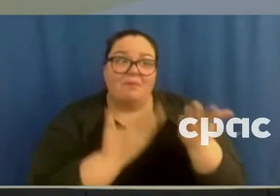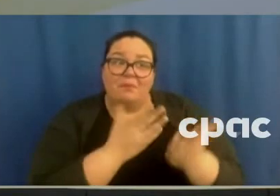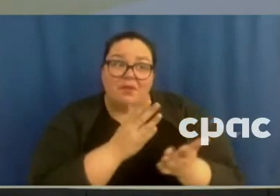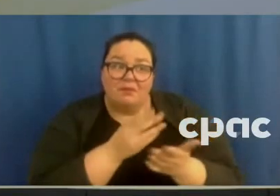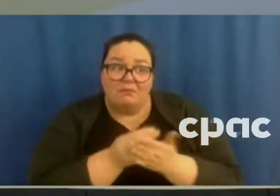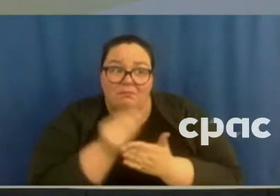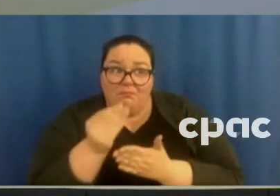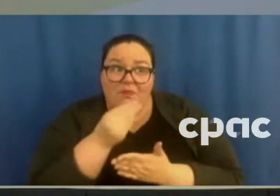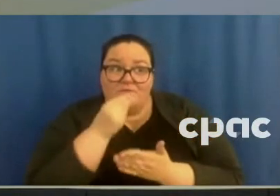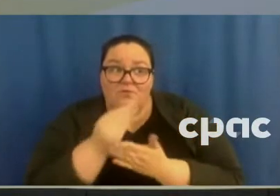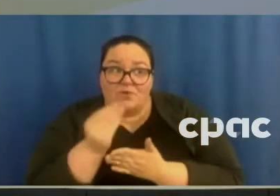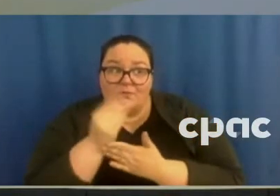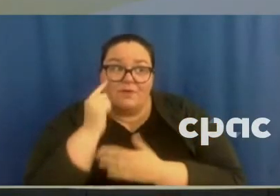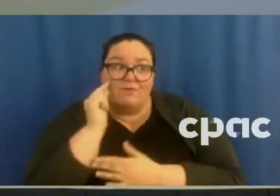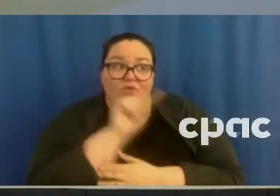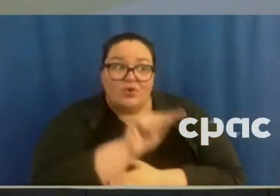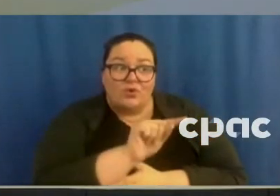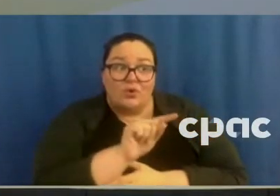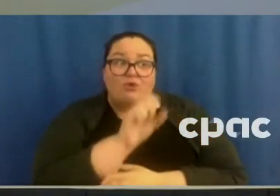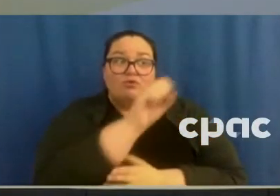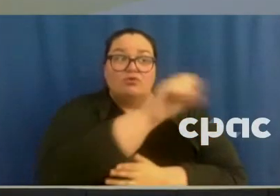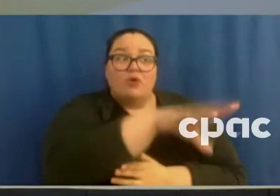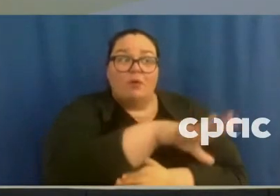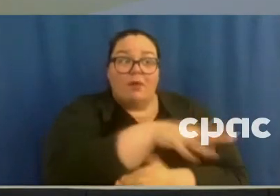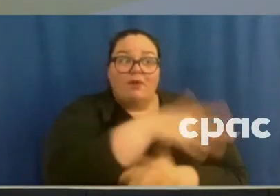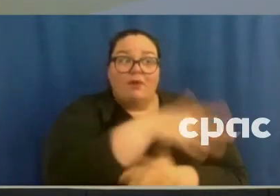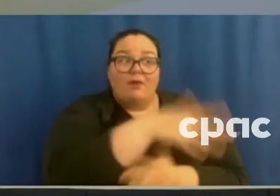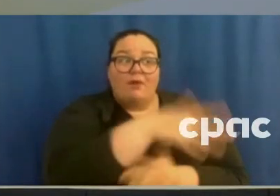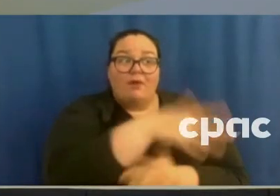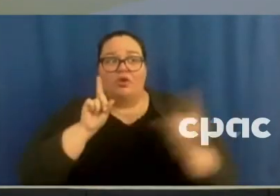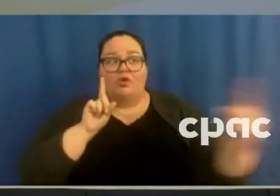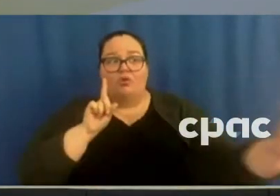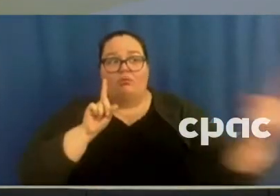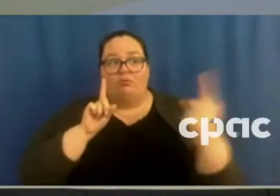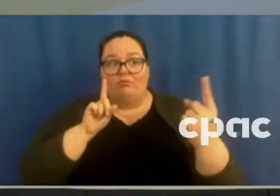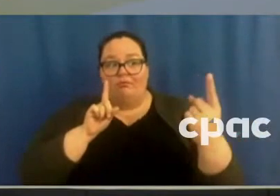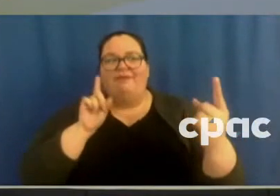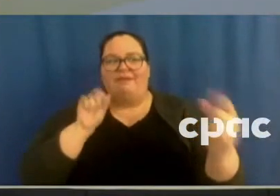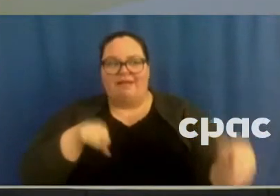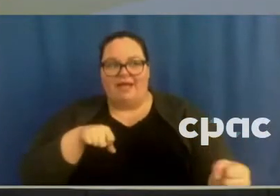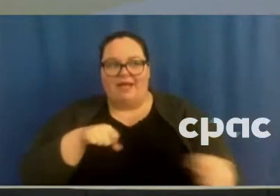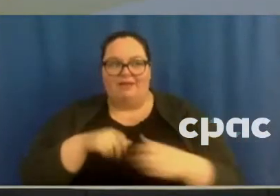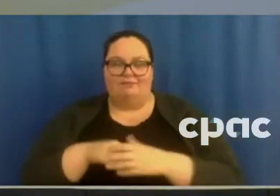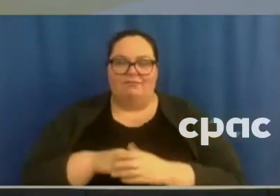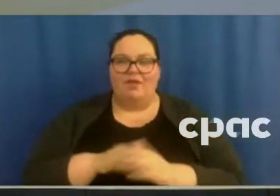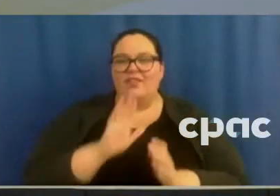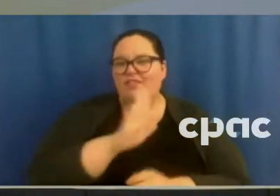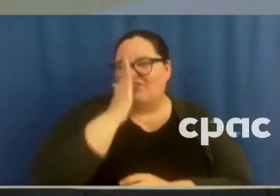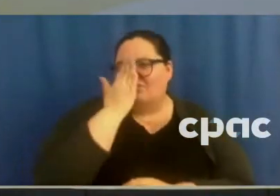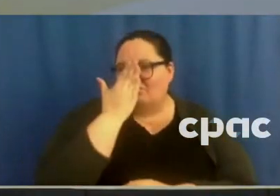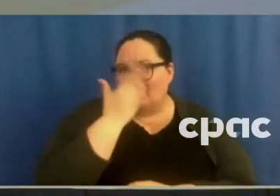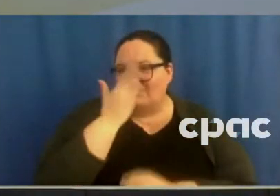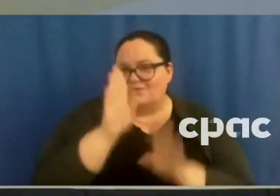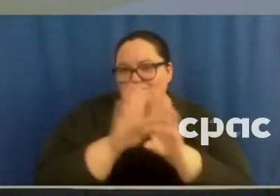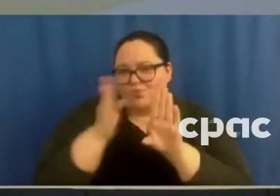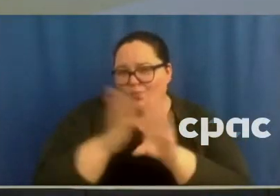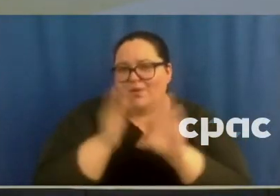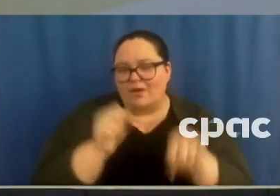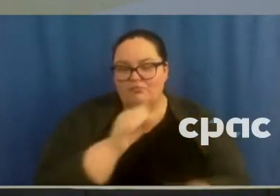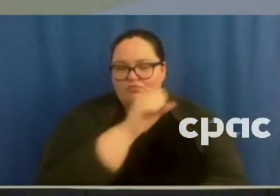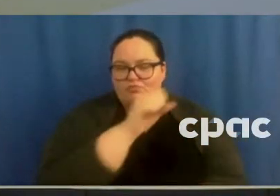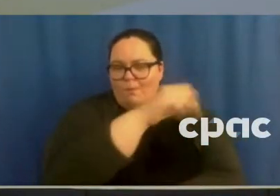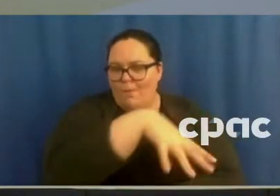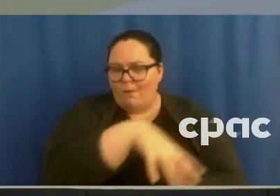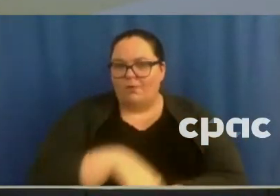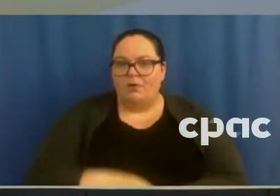them, please do it from a distance. The best option is to leave the package or a card at their front door. As we double